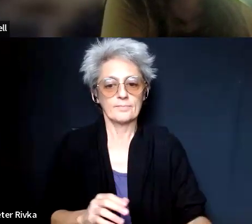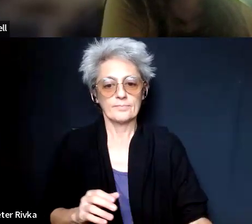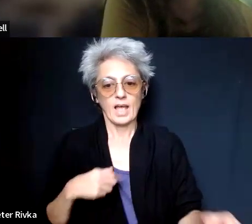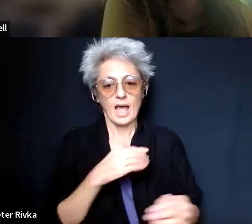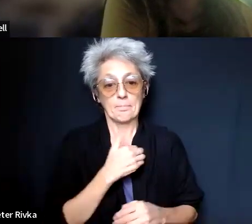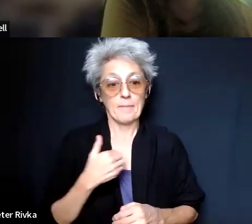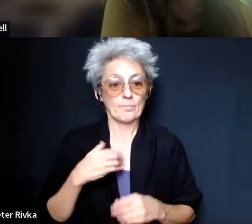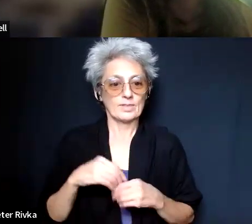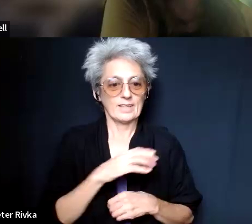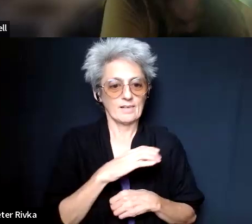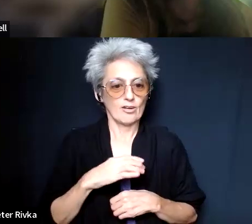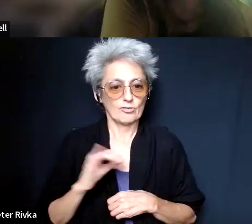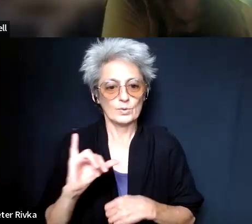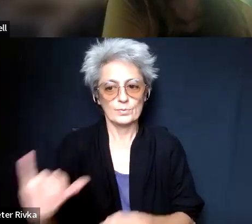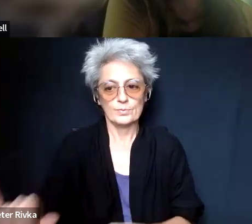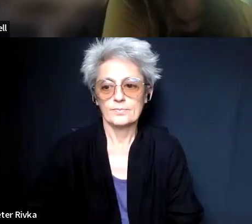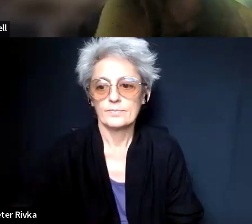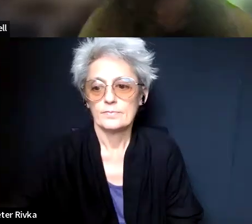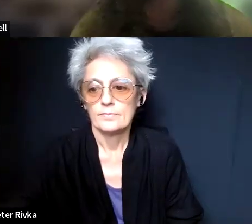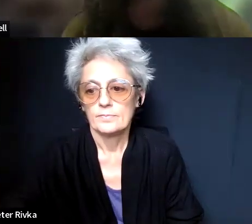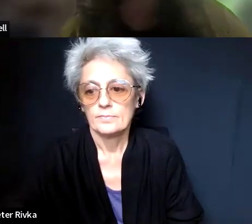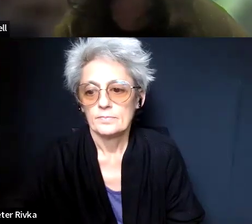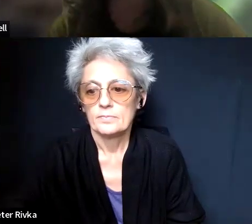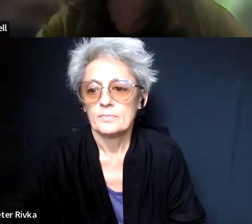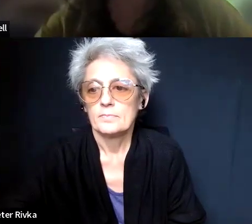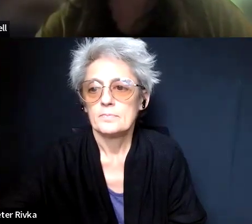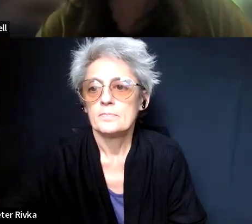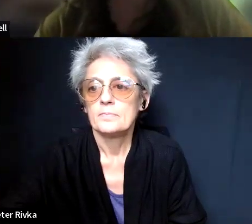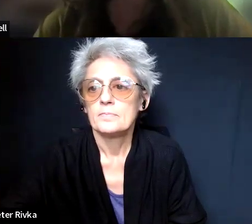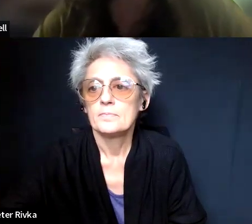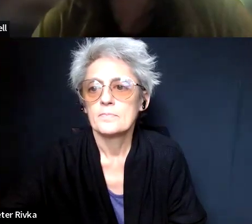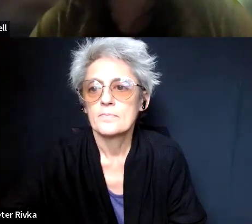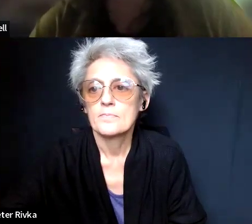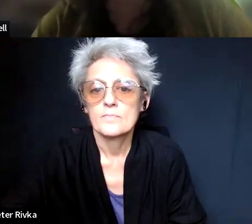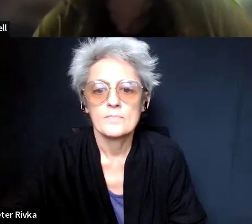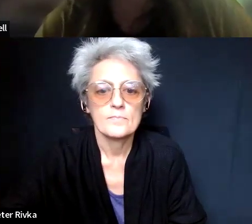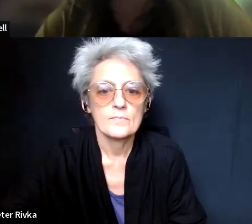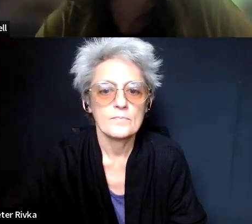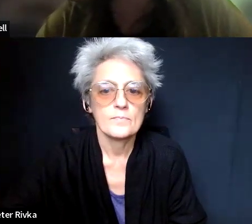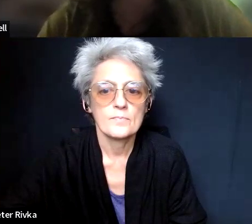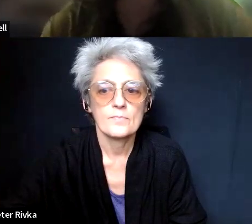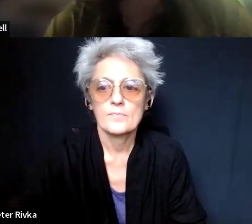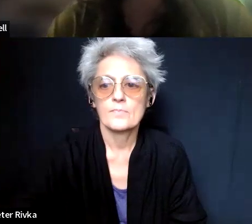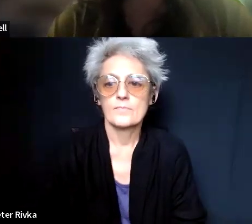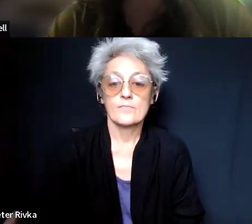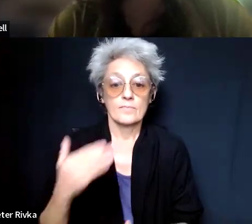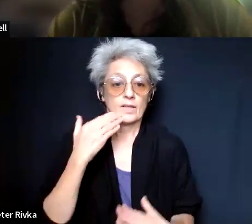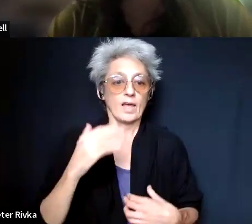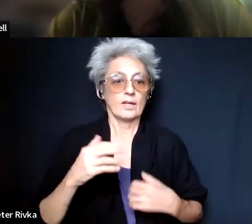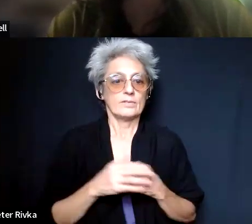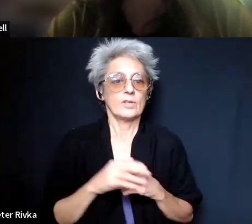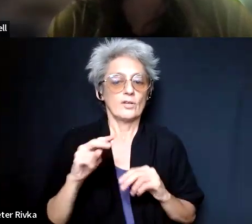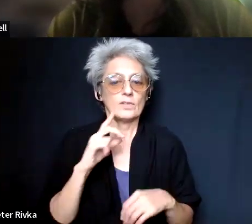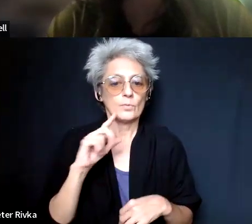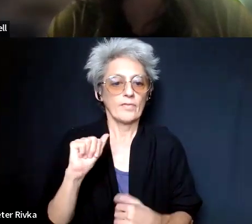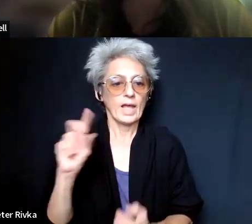Congress. So thank you for that, Zach, for that update. And we look forward to what the allies are pulling